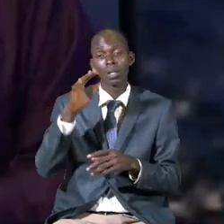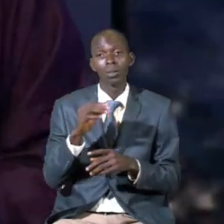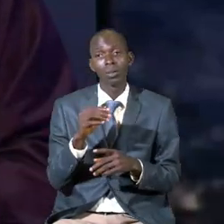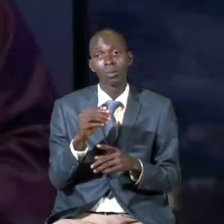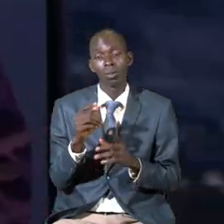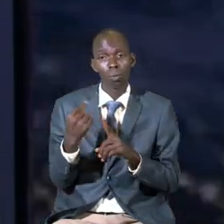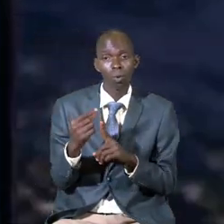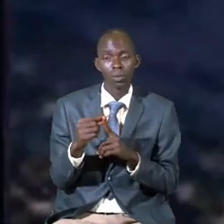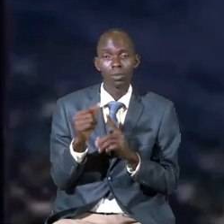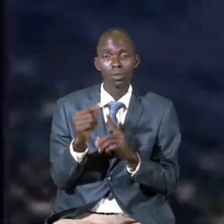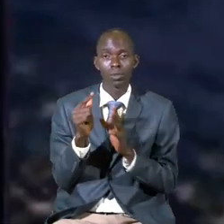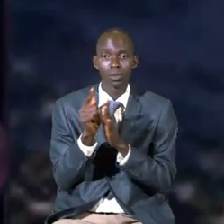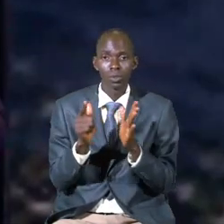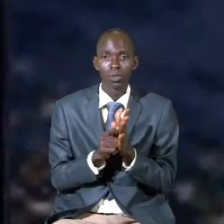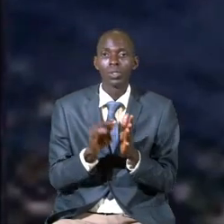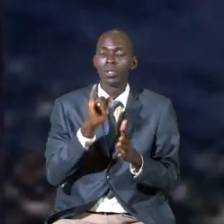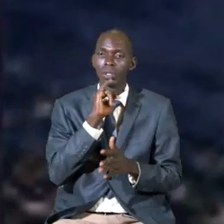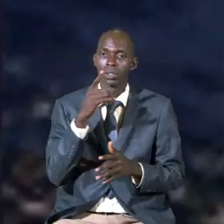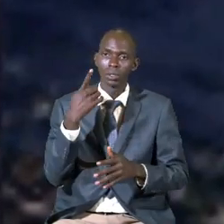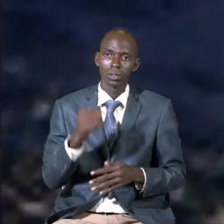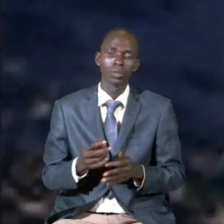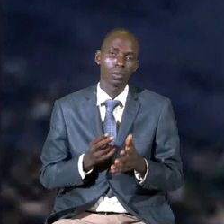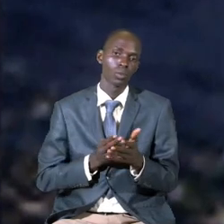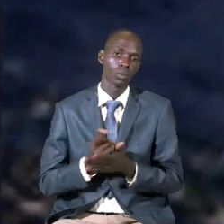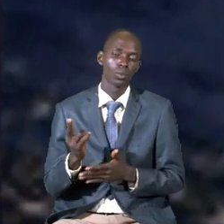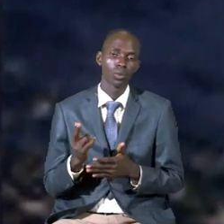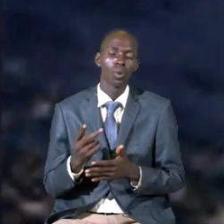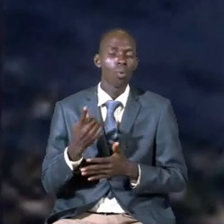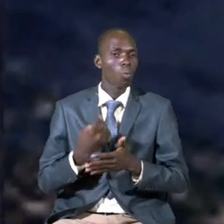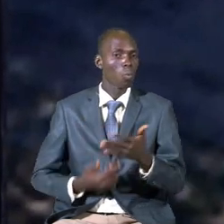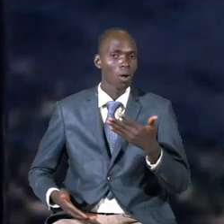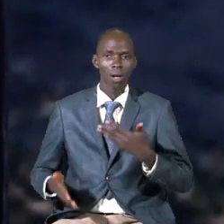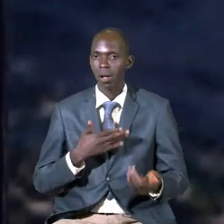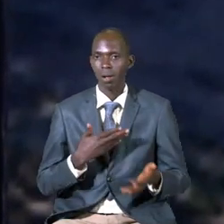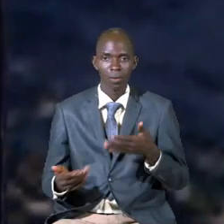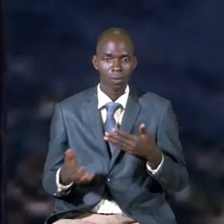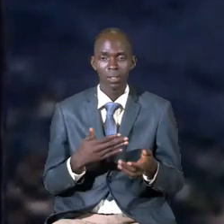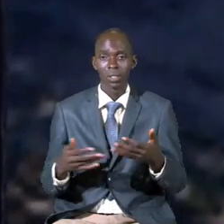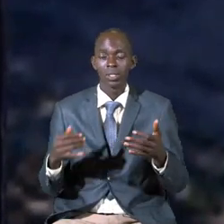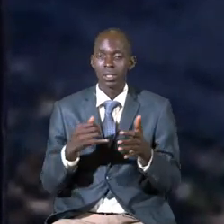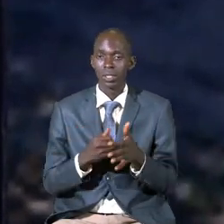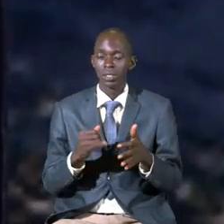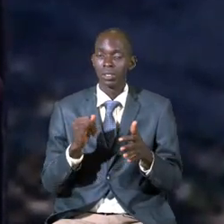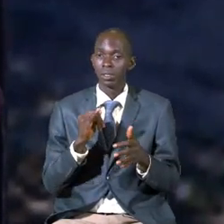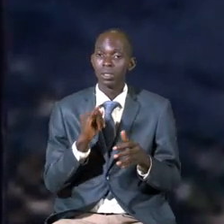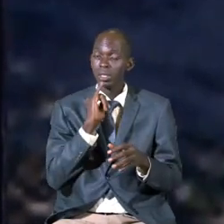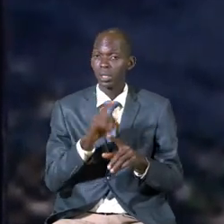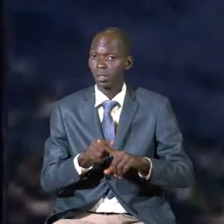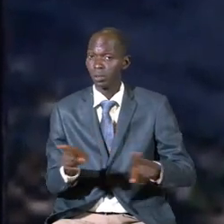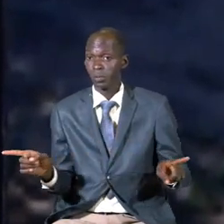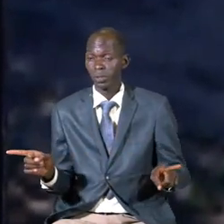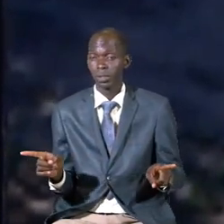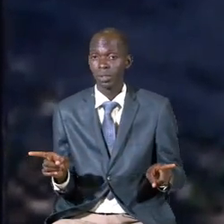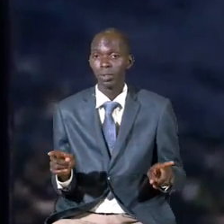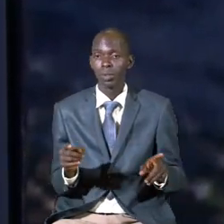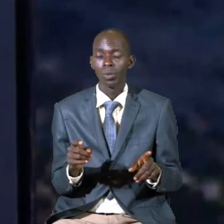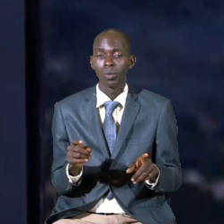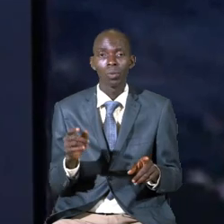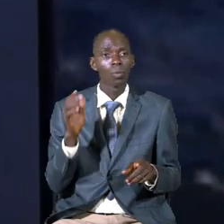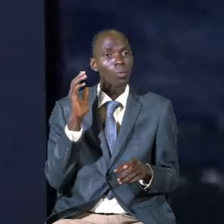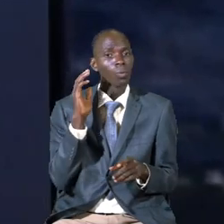words he is the truth whatever is different with from